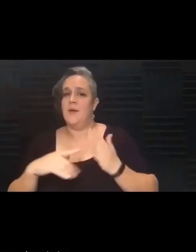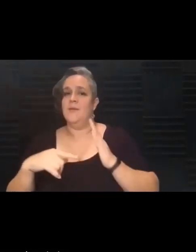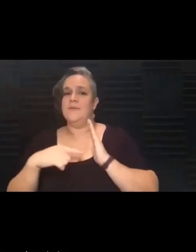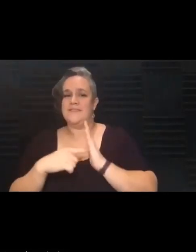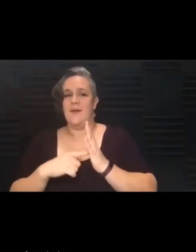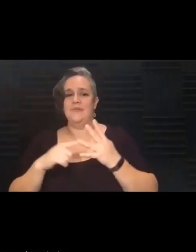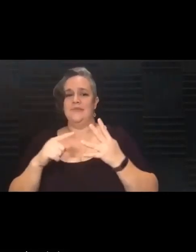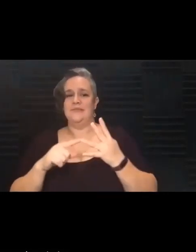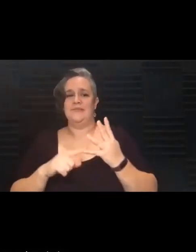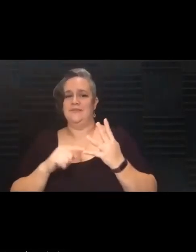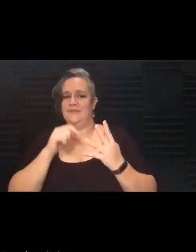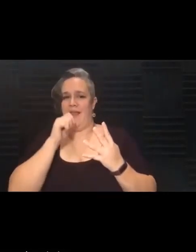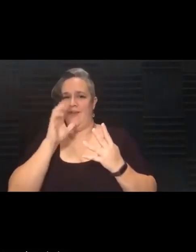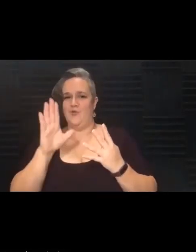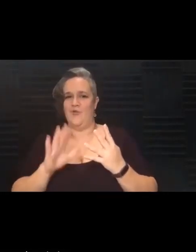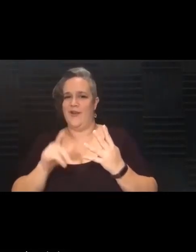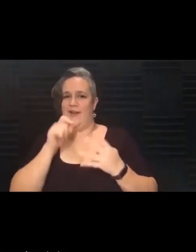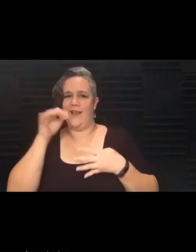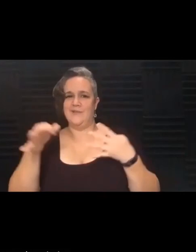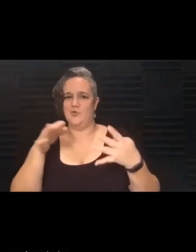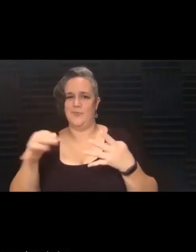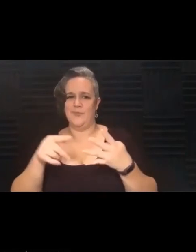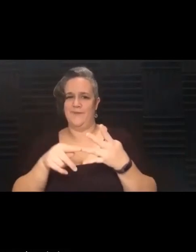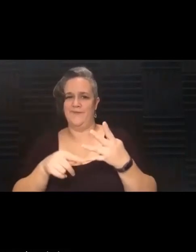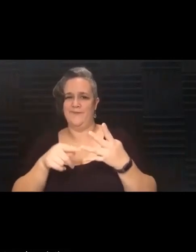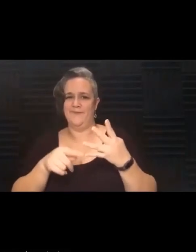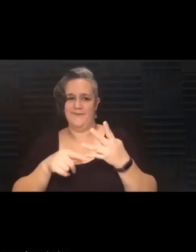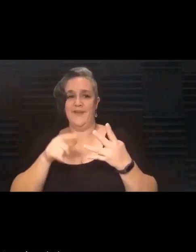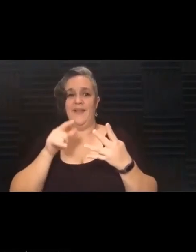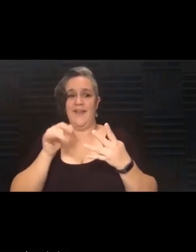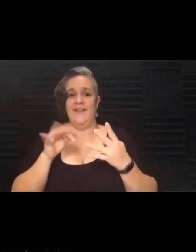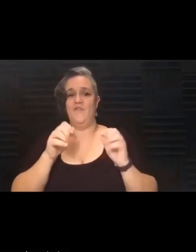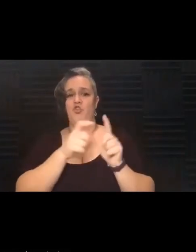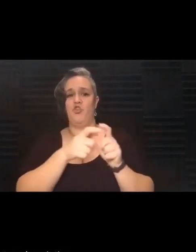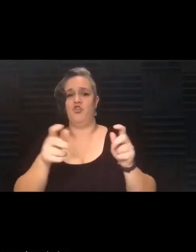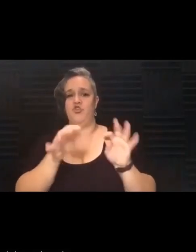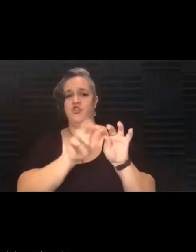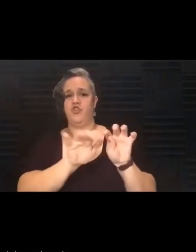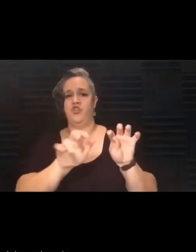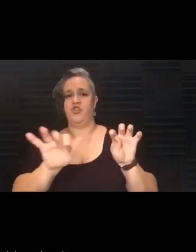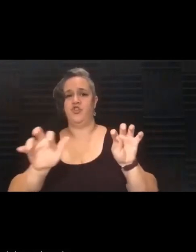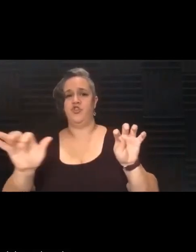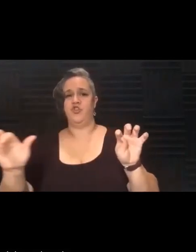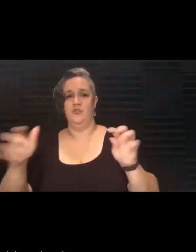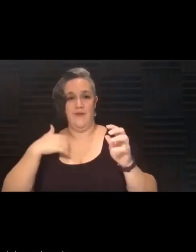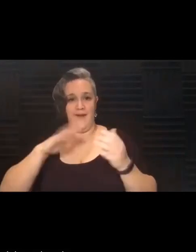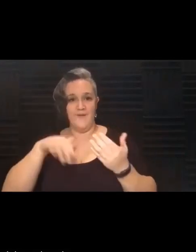not so great and not so descriptive hyperlinks. When you just put in a raw link where it has the